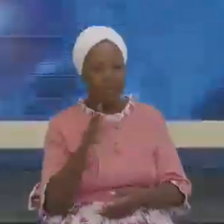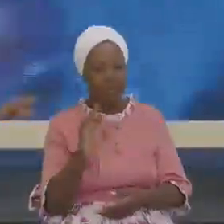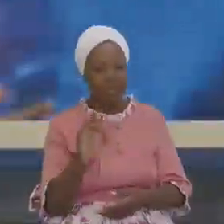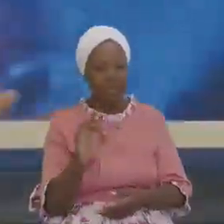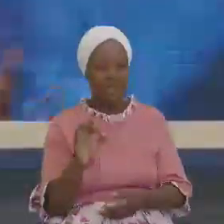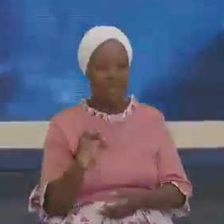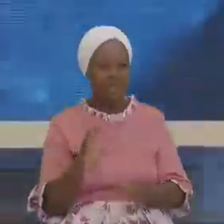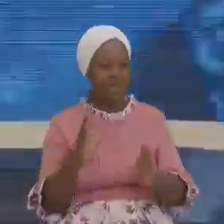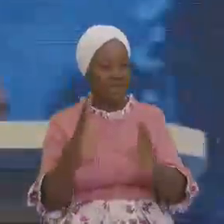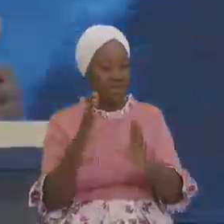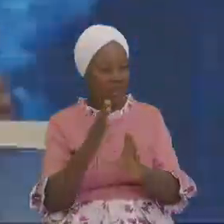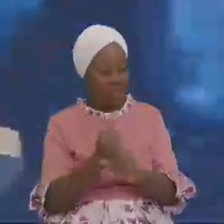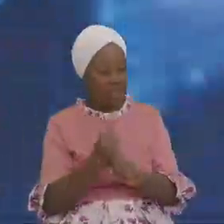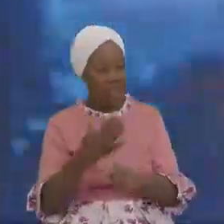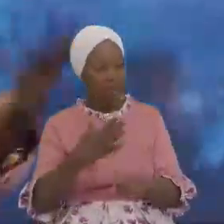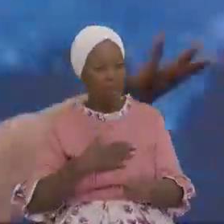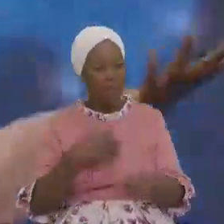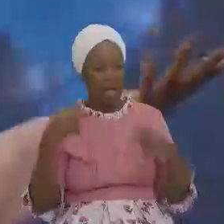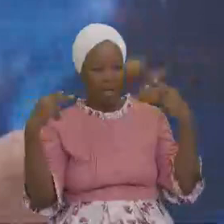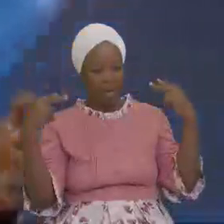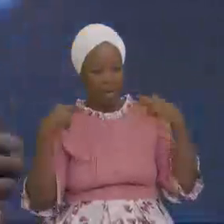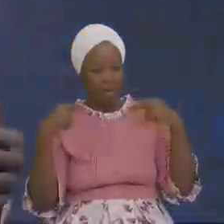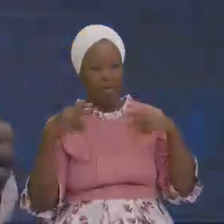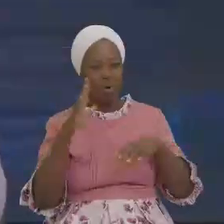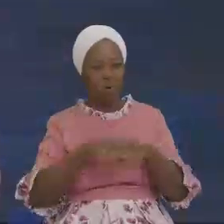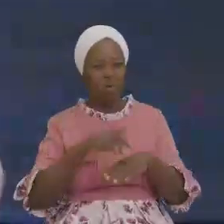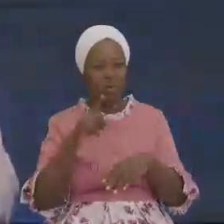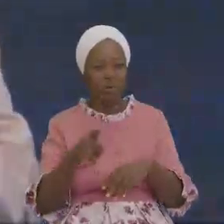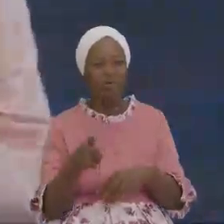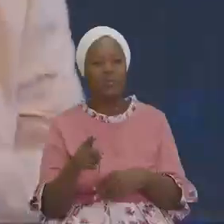Take my yoke upon you.